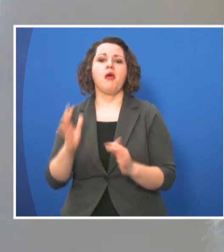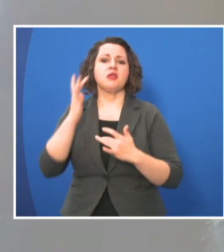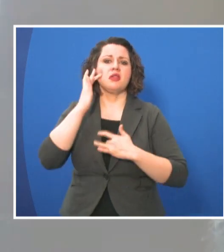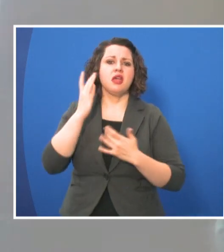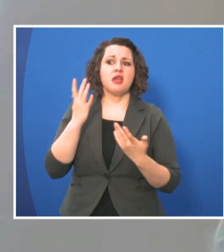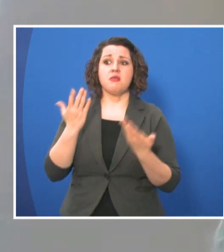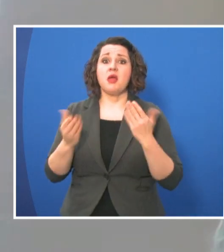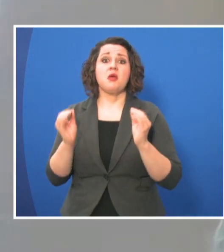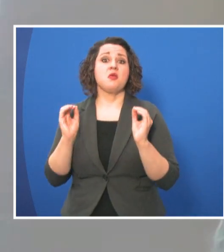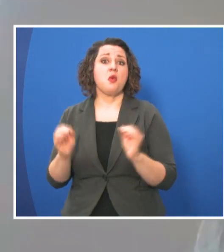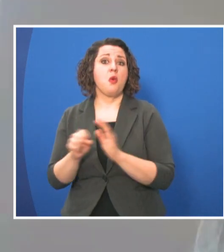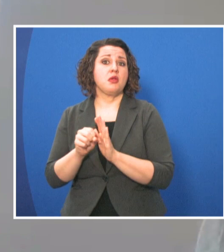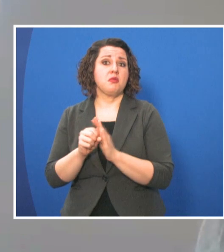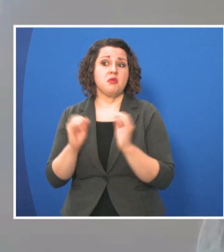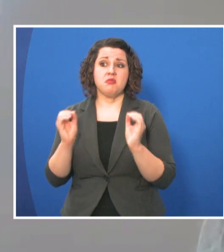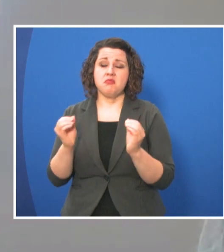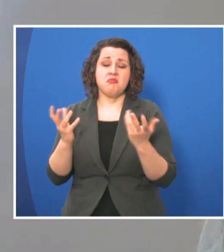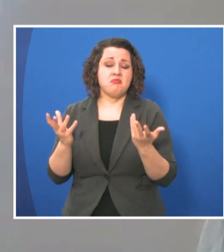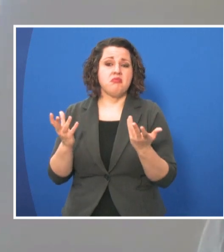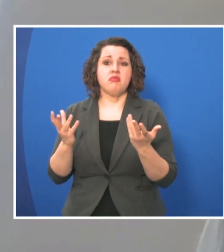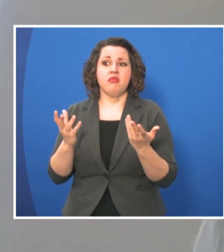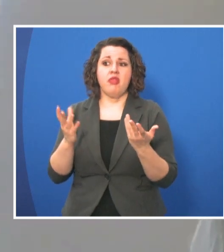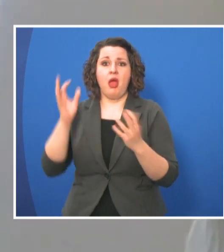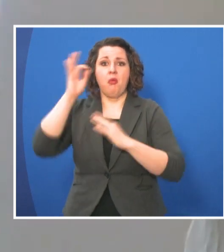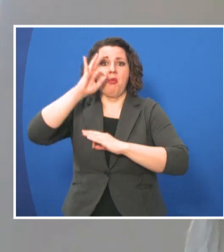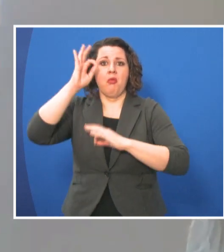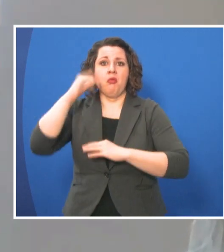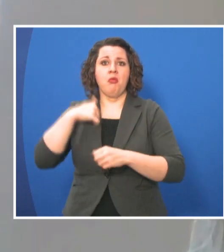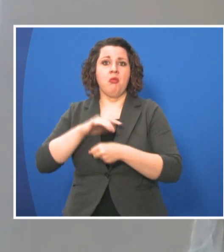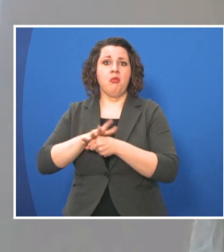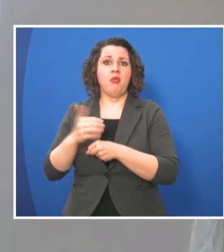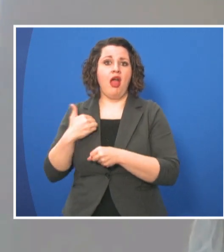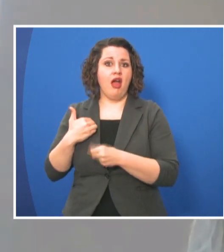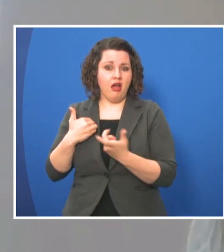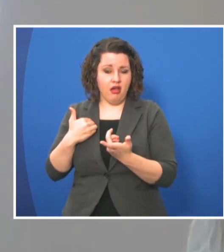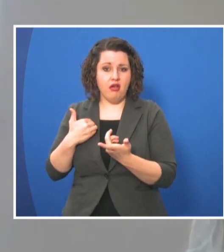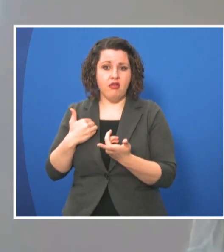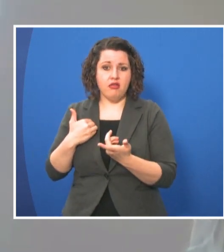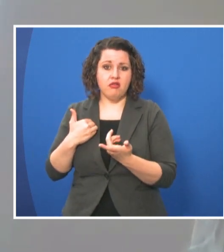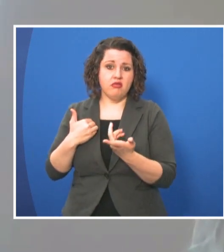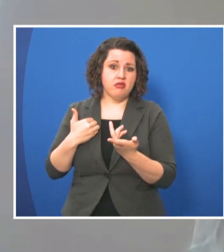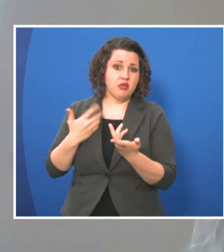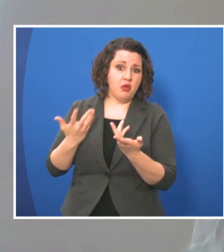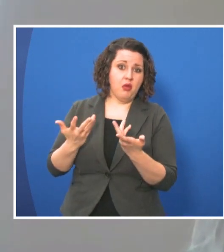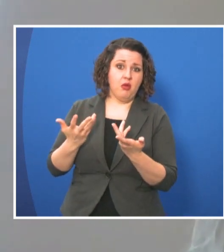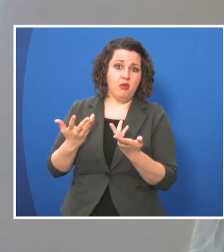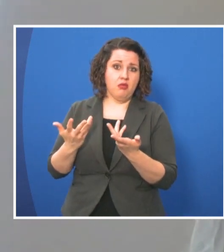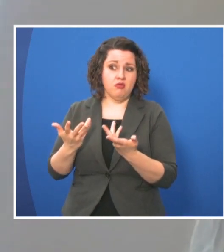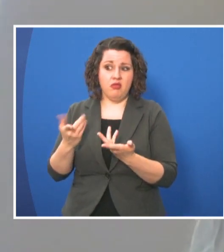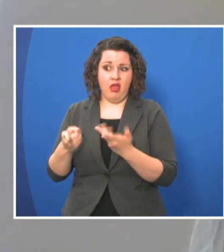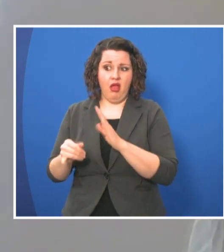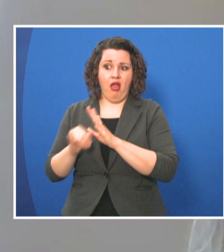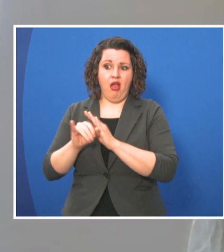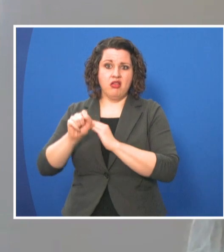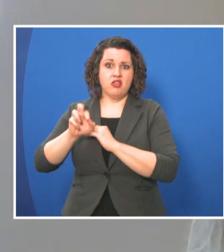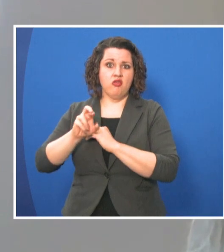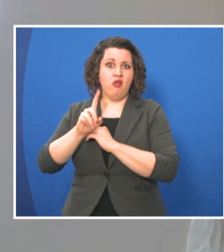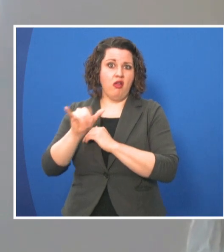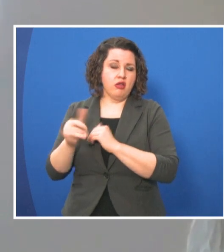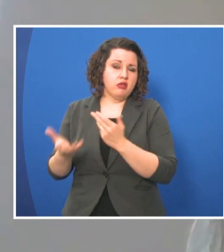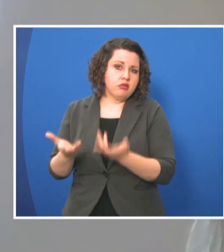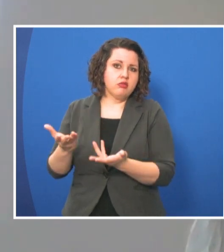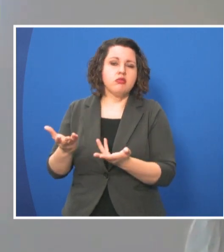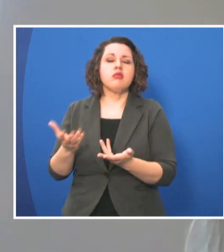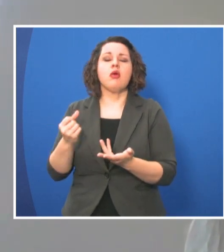symptoms at all who didn't know they were infected, who then might be positive on a serology result. So part of those